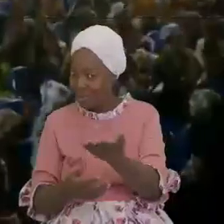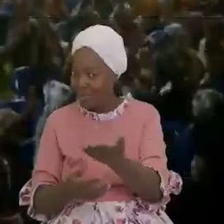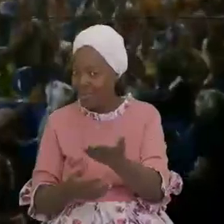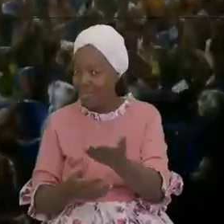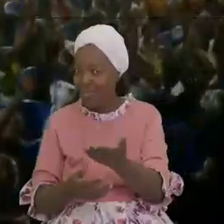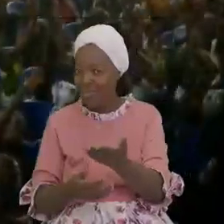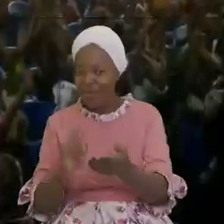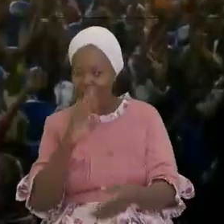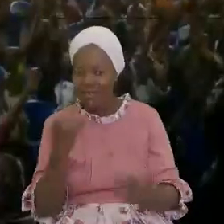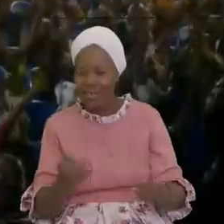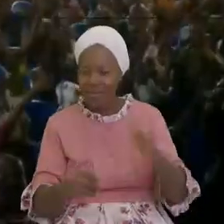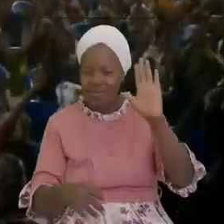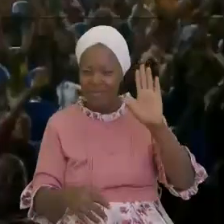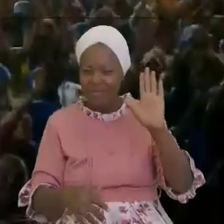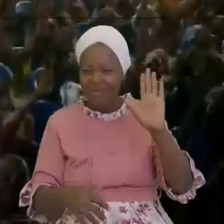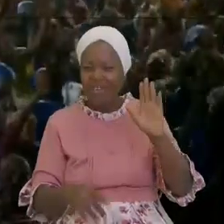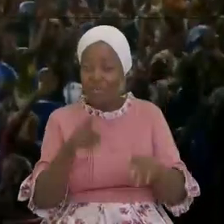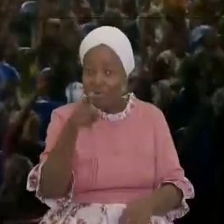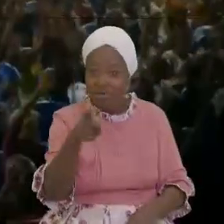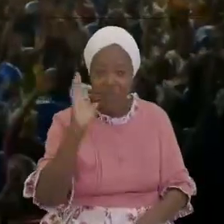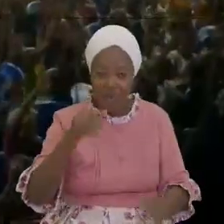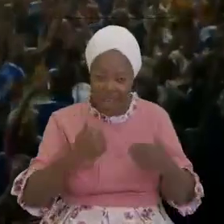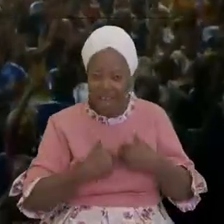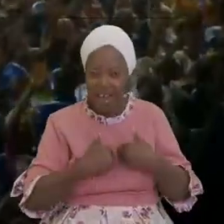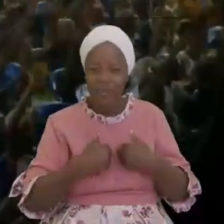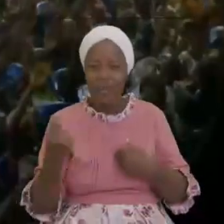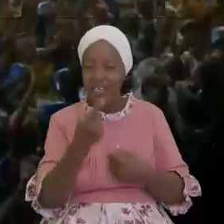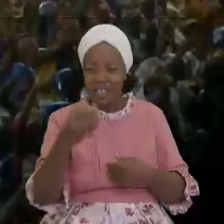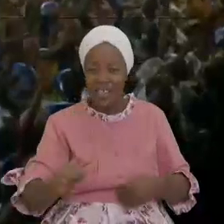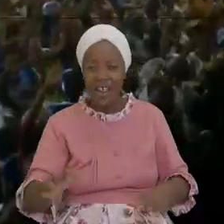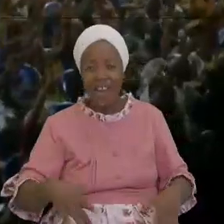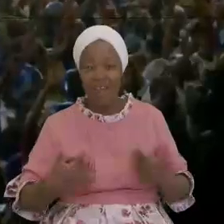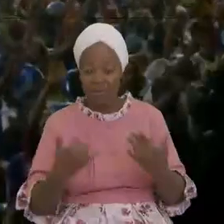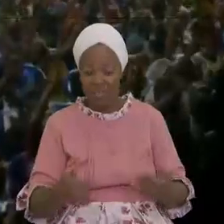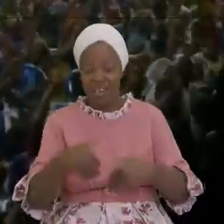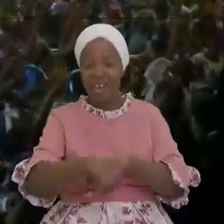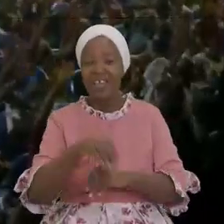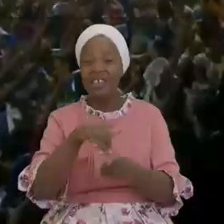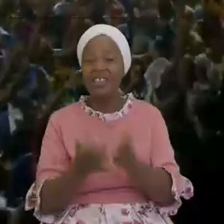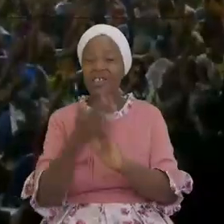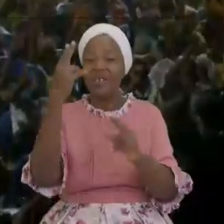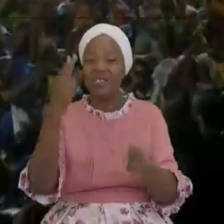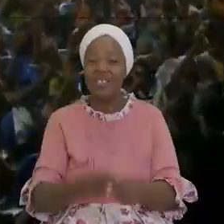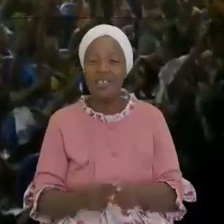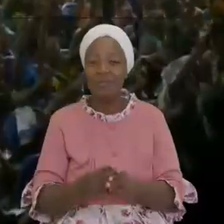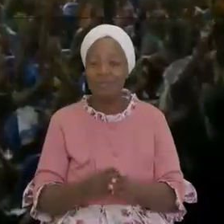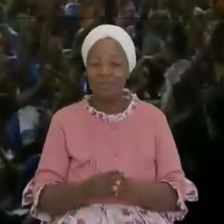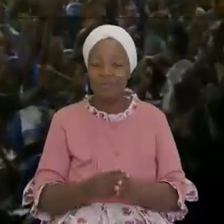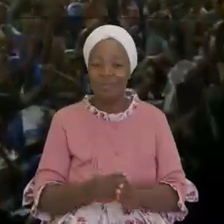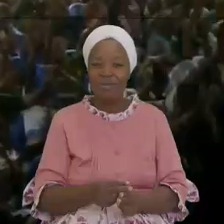Where are you? You will have eternal life tonight in Jesus' name.